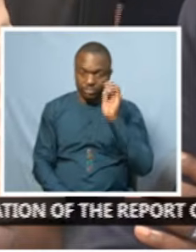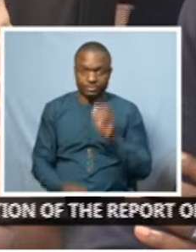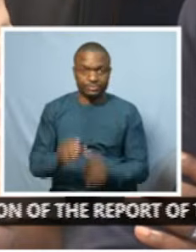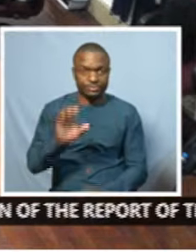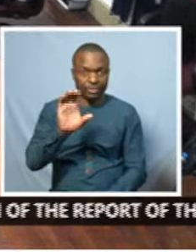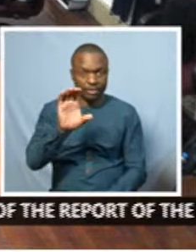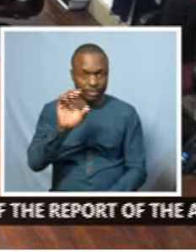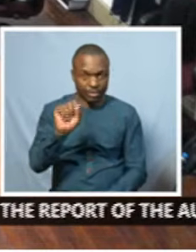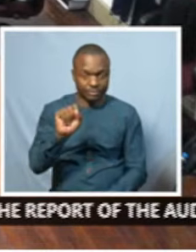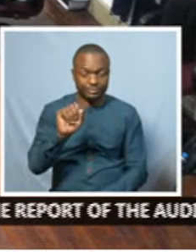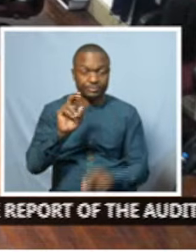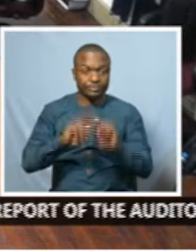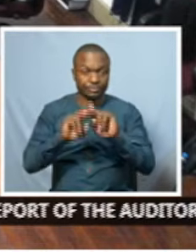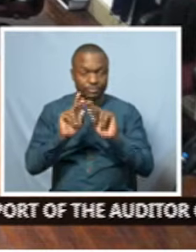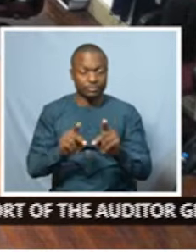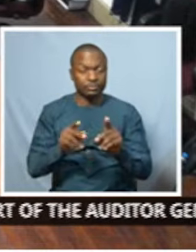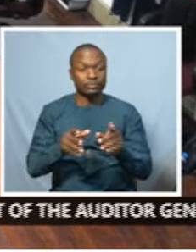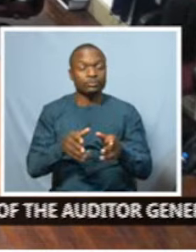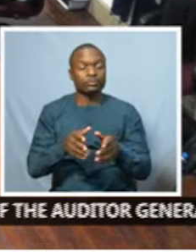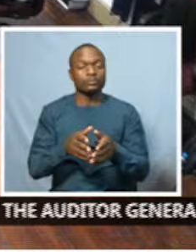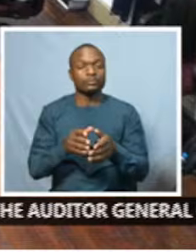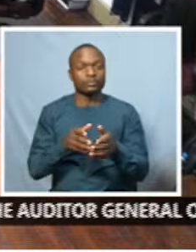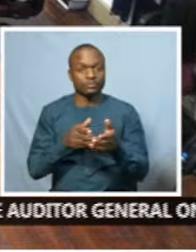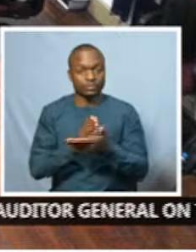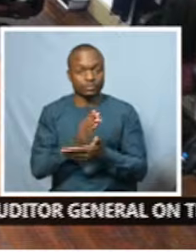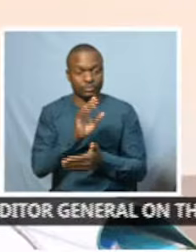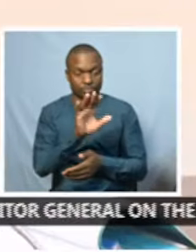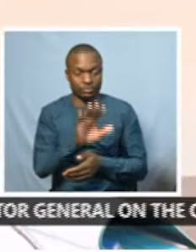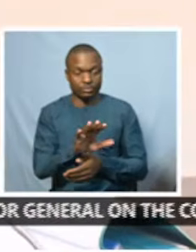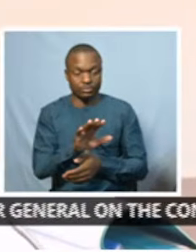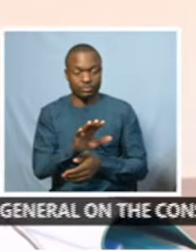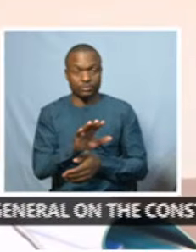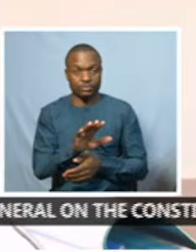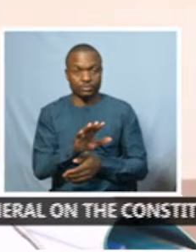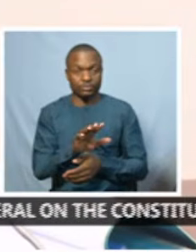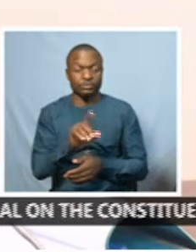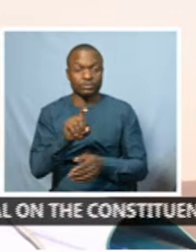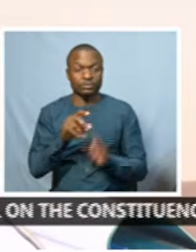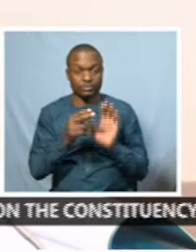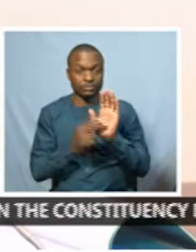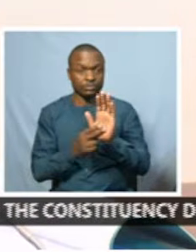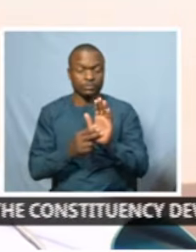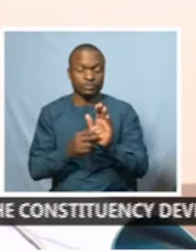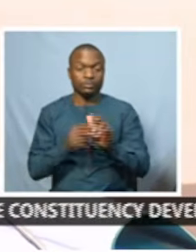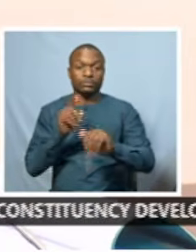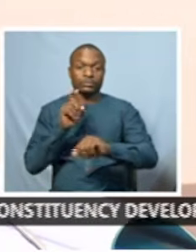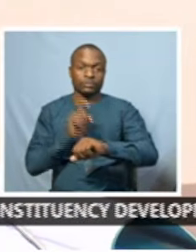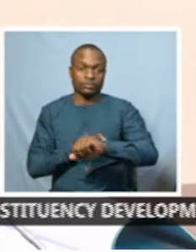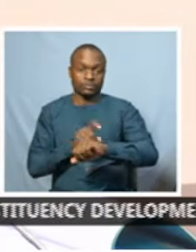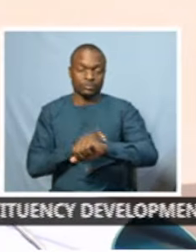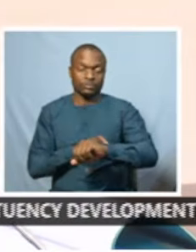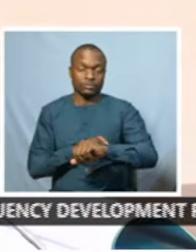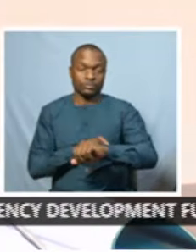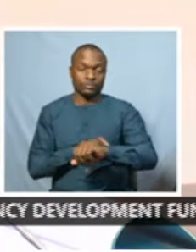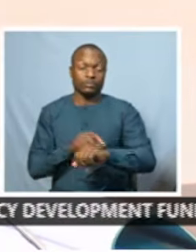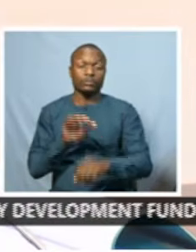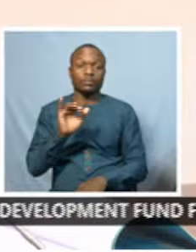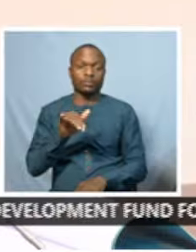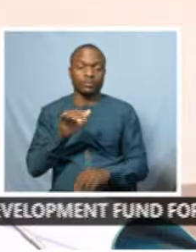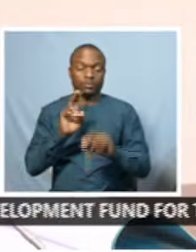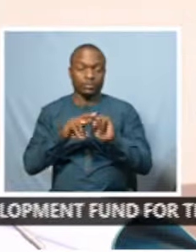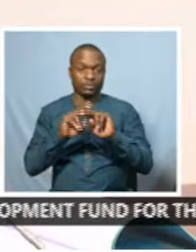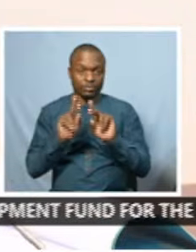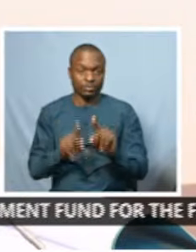Yes. Chair, I must make a correction there. I think we should indicate within the time frame. Of course, Chair, we